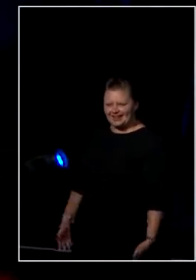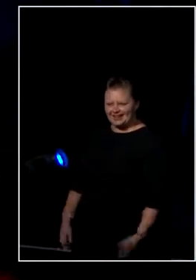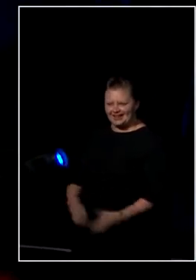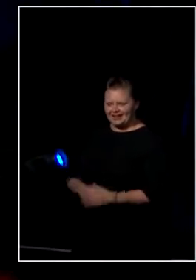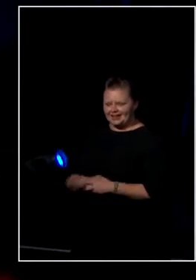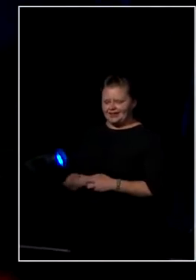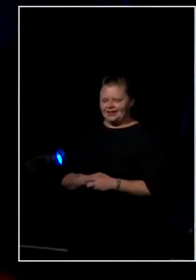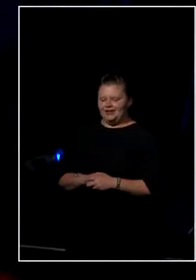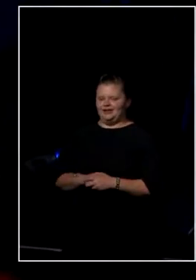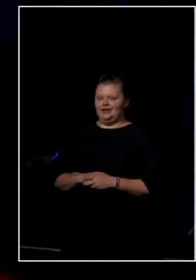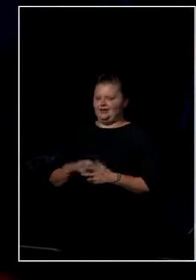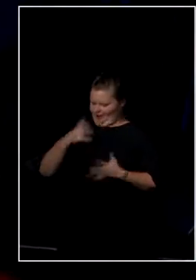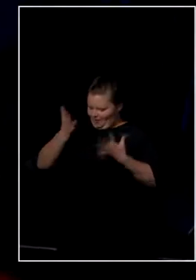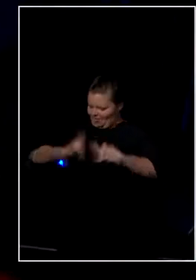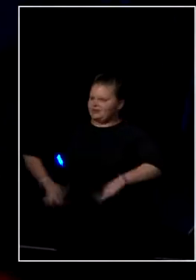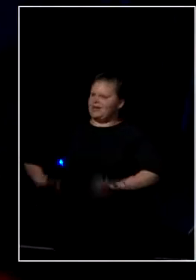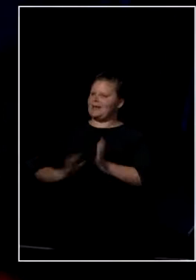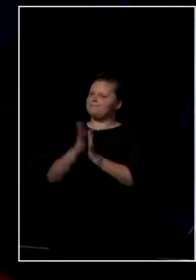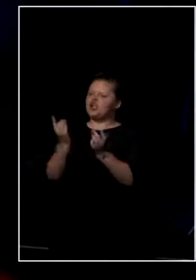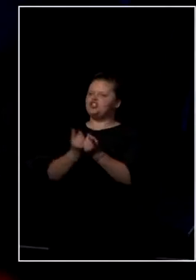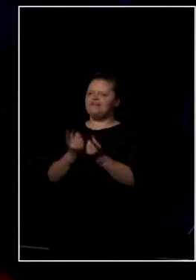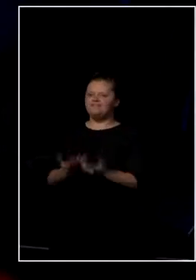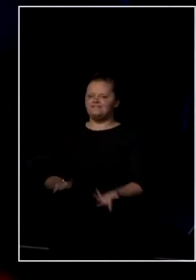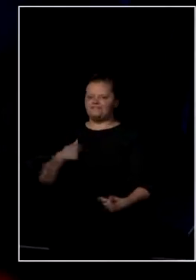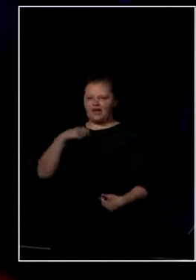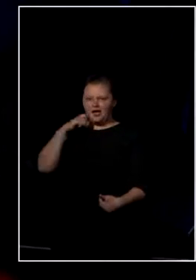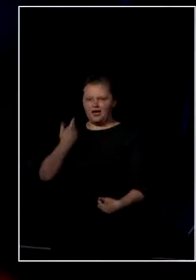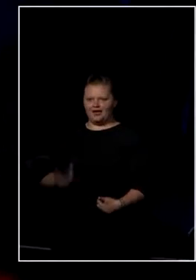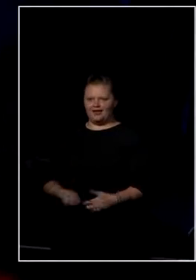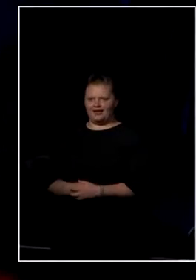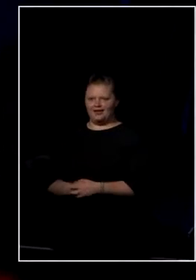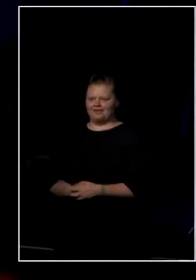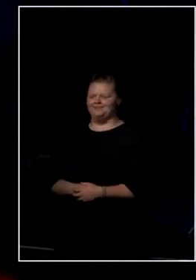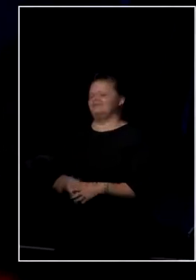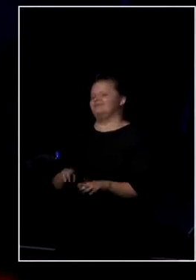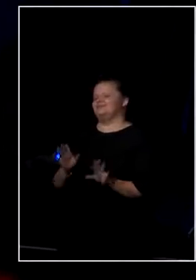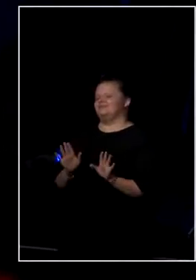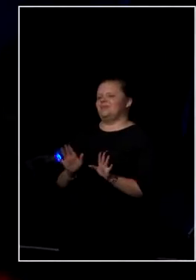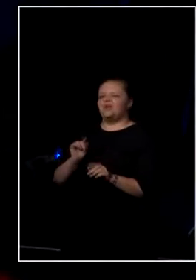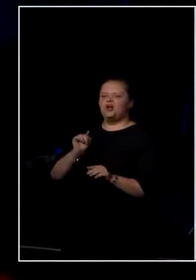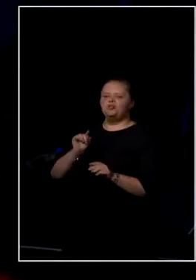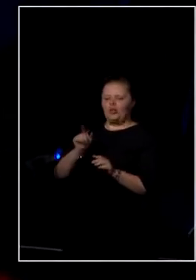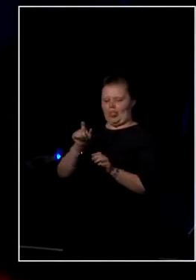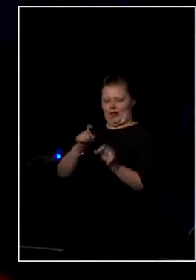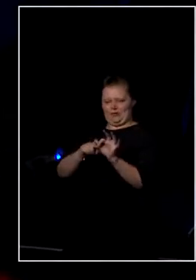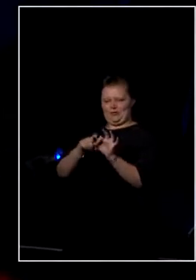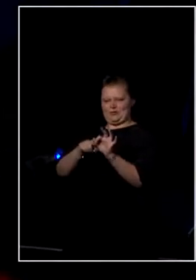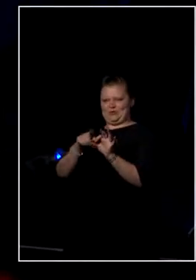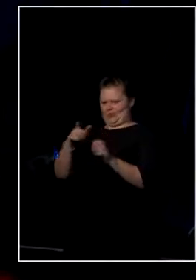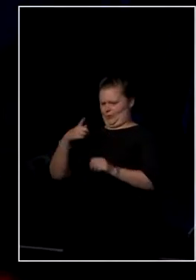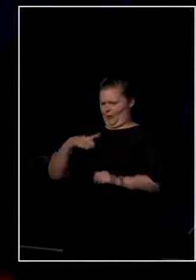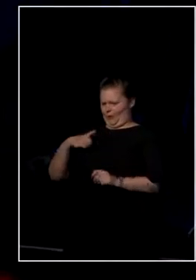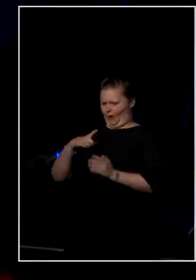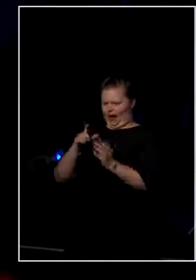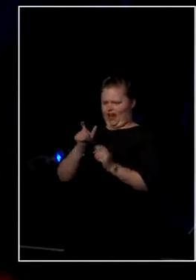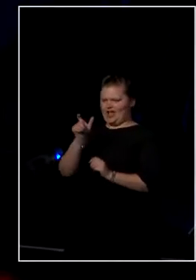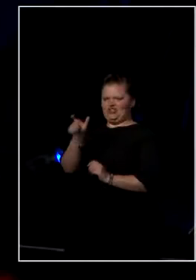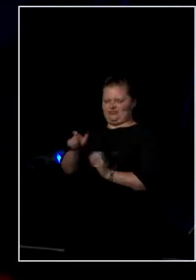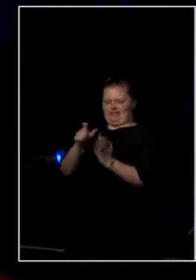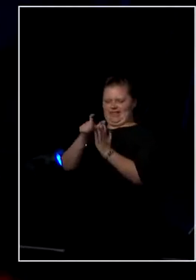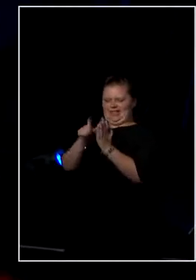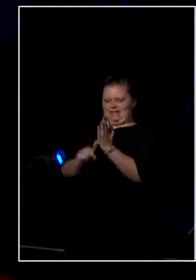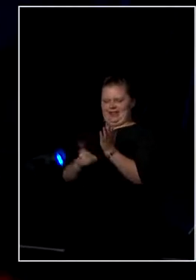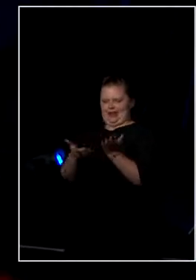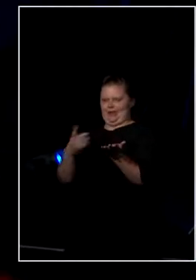It's. I'm going to get Nathan and Fern stuff. Those questions, you know, why use the word disability? Why use the word